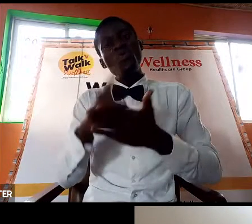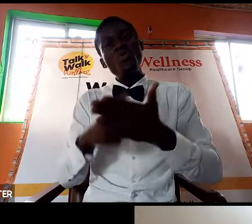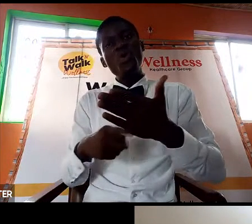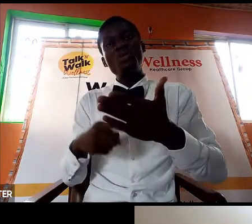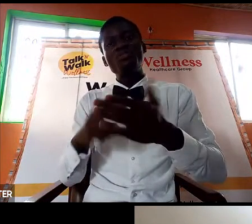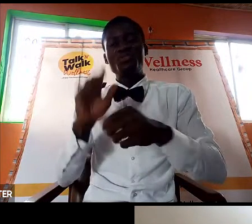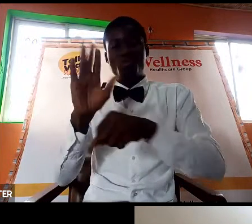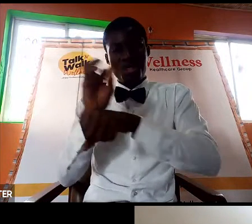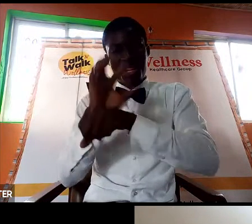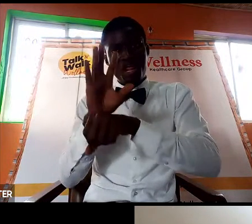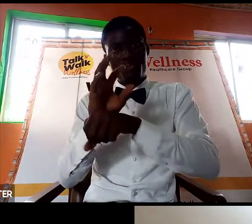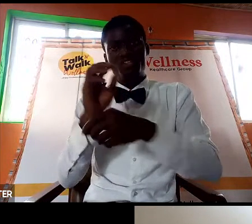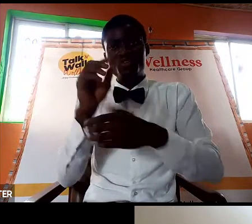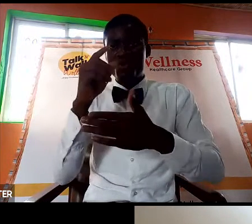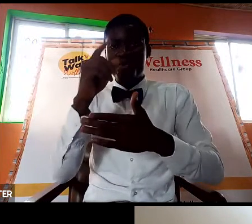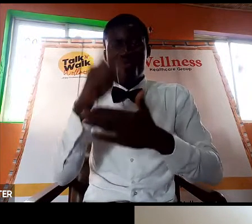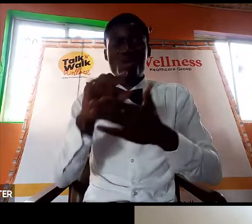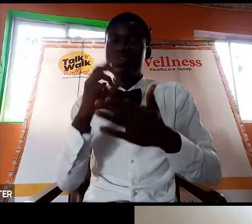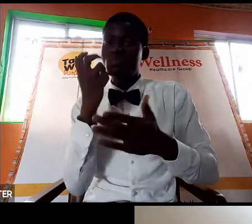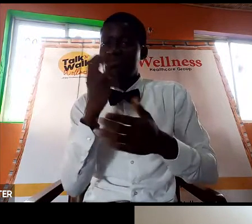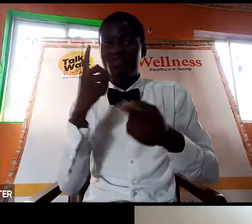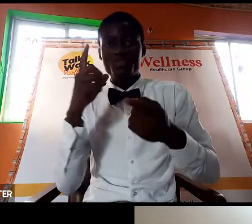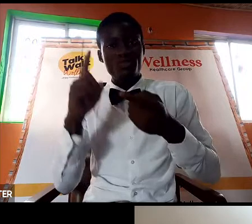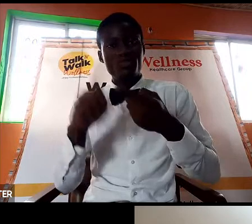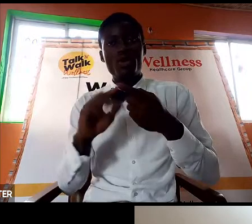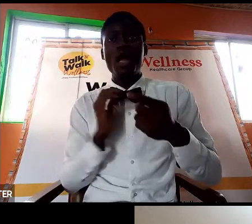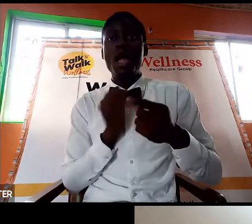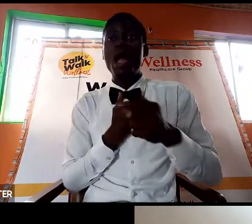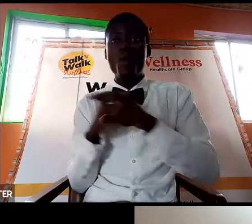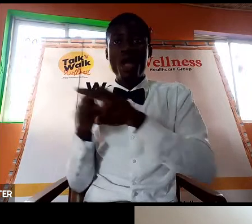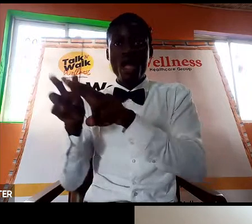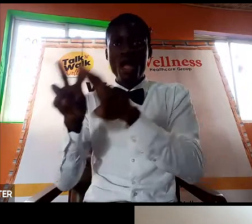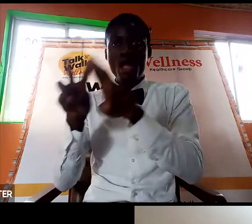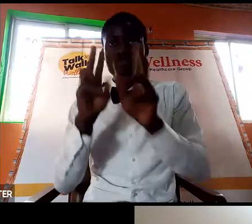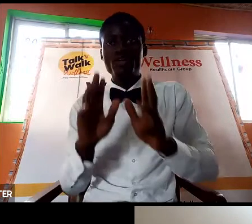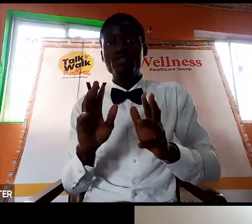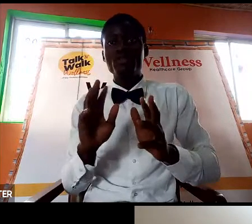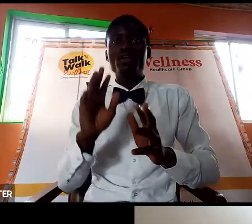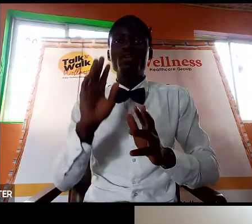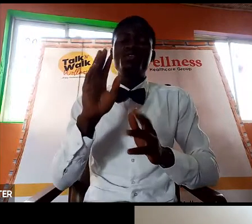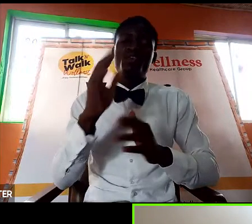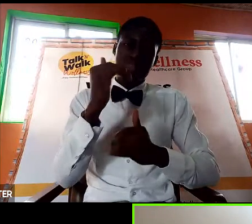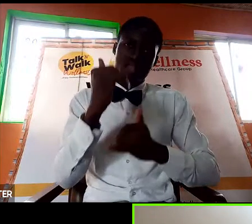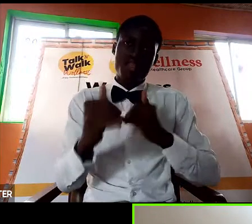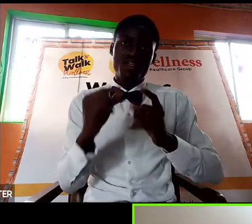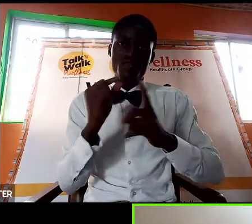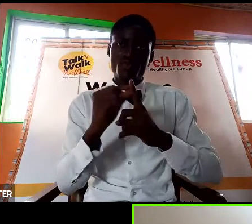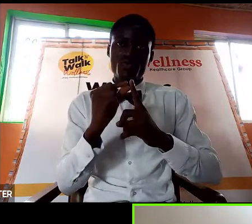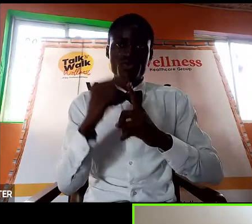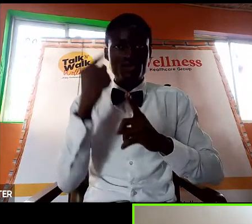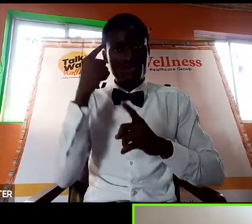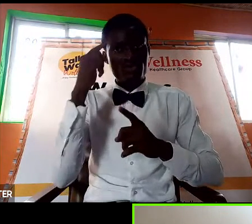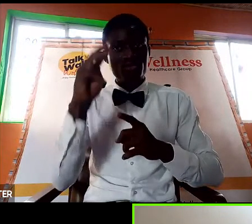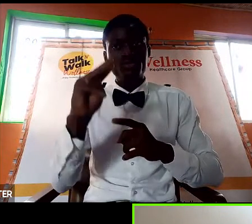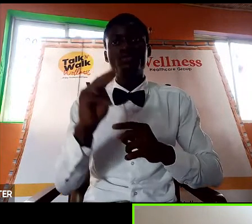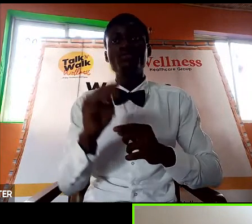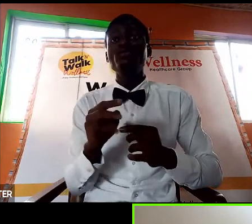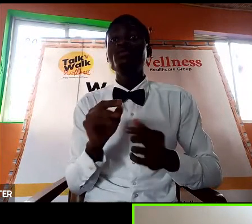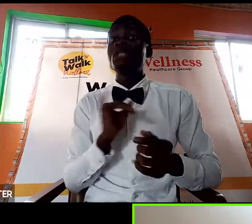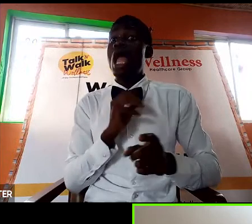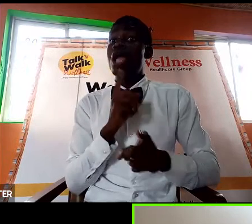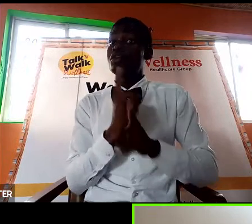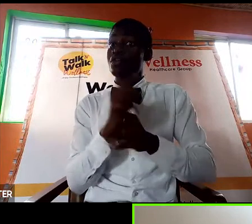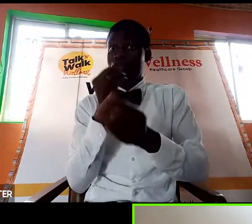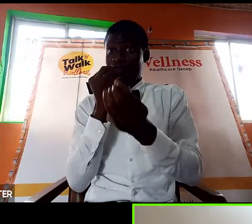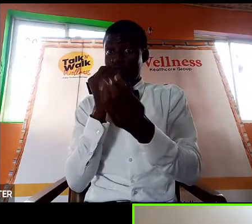We're rounding up now. What would you want to tell them? Your parting words for them. I would just tell them that, I mean, there's no